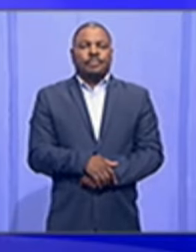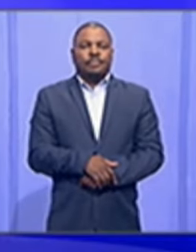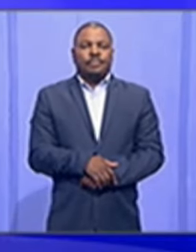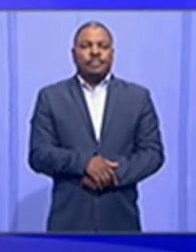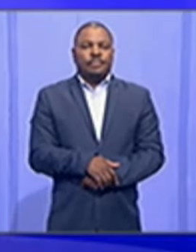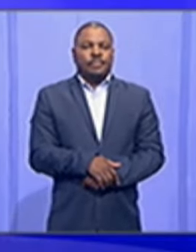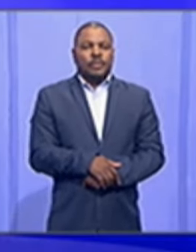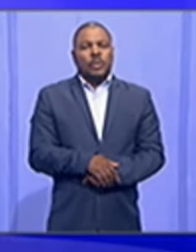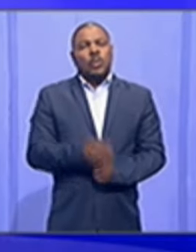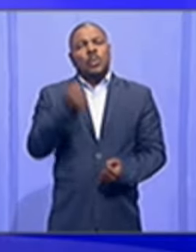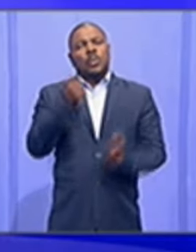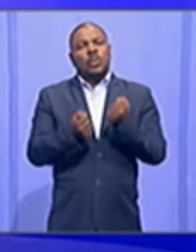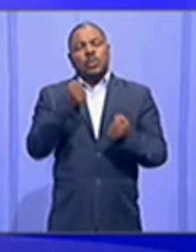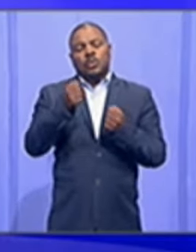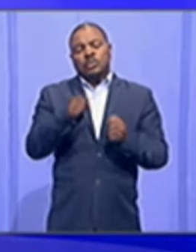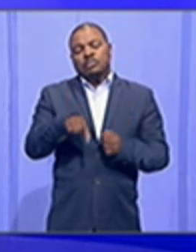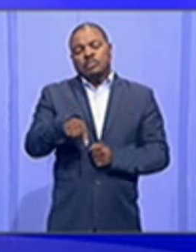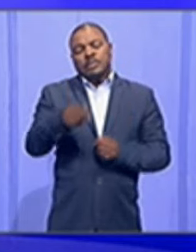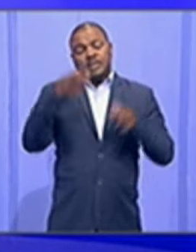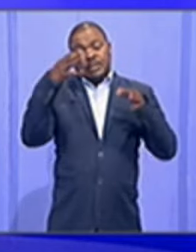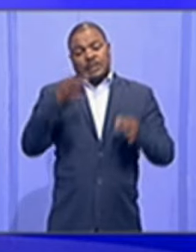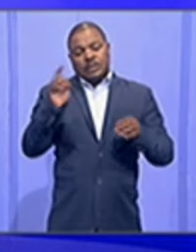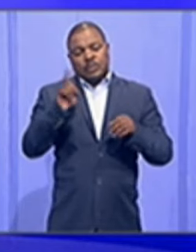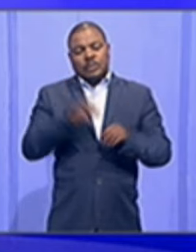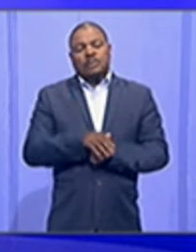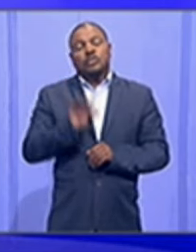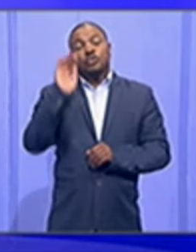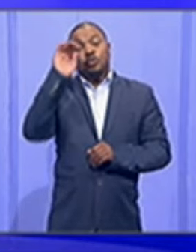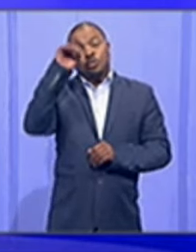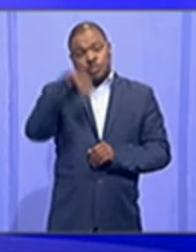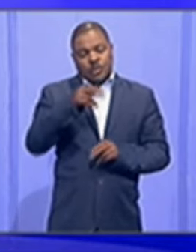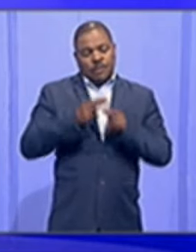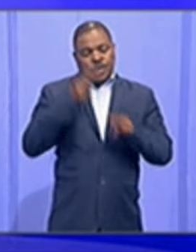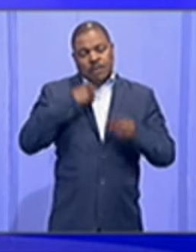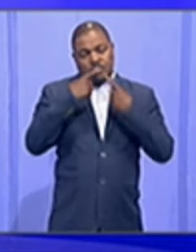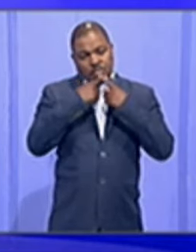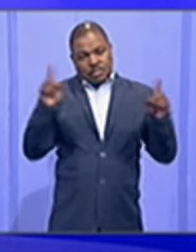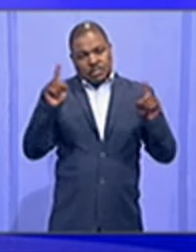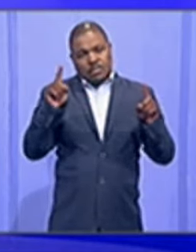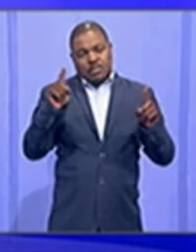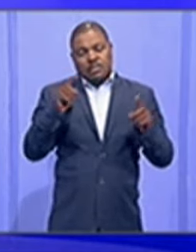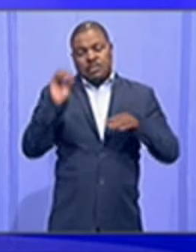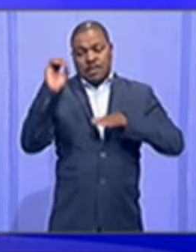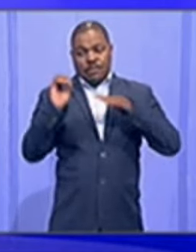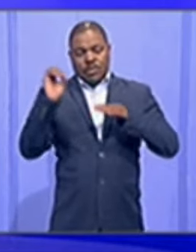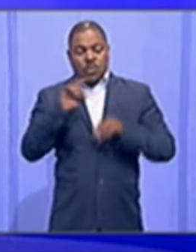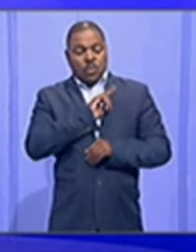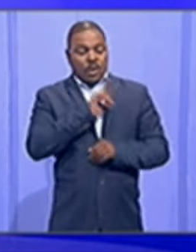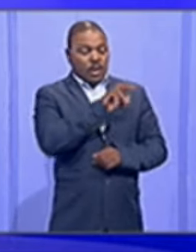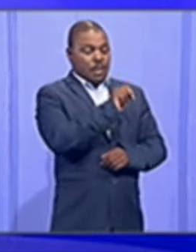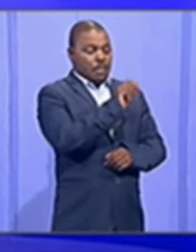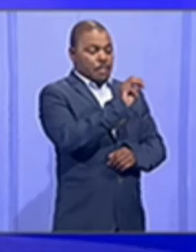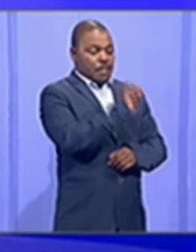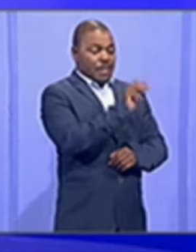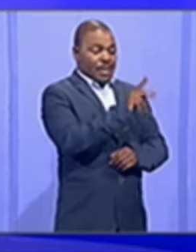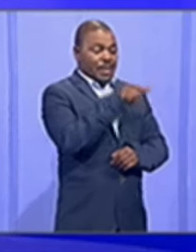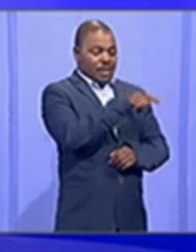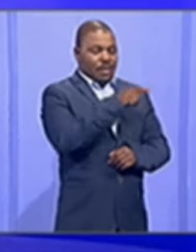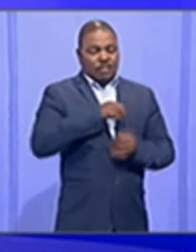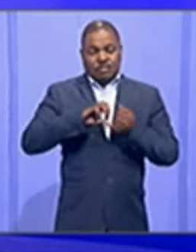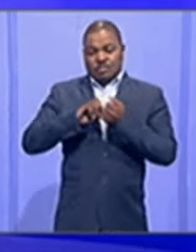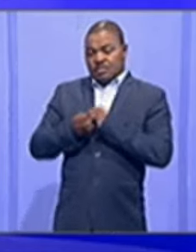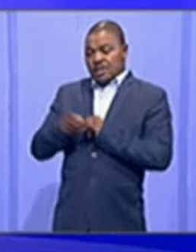Kahlolo e ferilwe go fitla ka mokibelo wa latlhano diphalane mathapa a mangwageng ngo molatong wa maeteko a mogatlo wa umkhondo we sizwe a go thibela